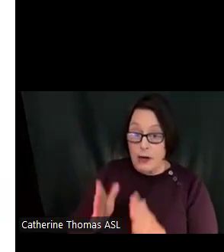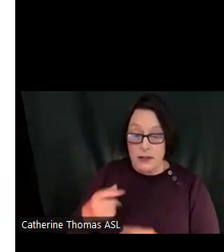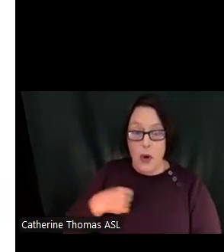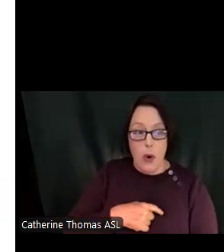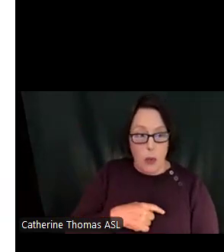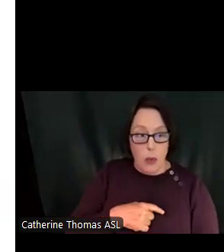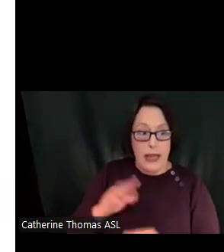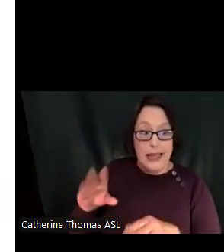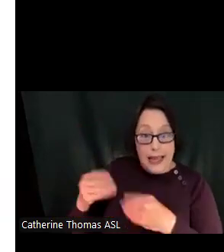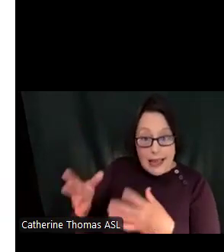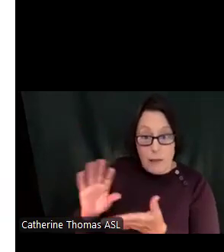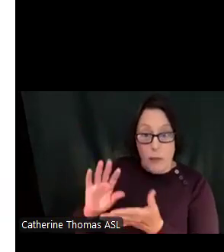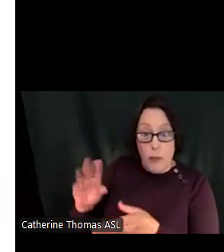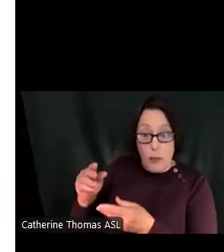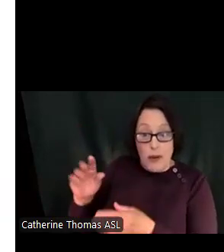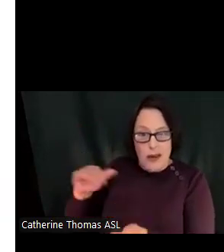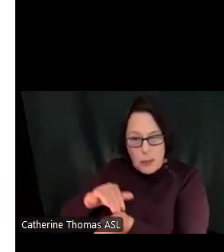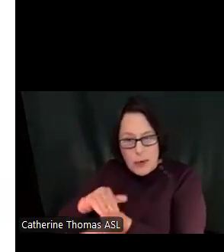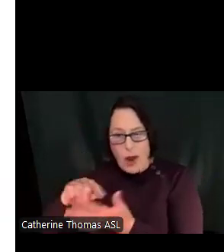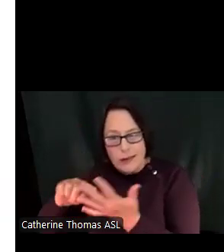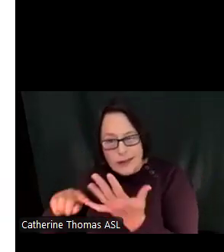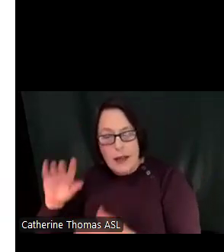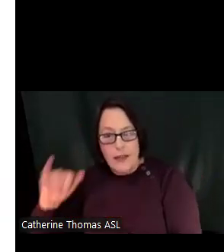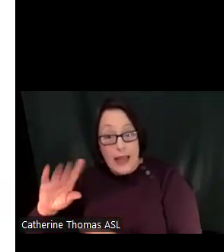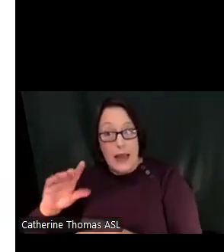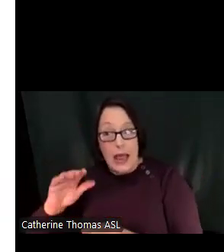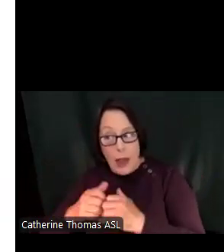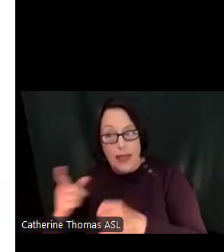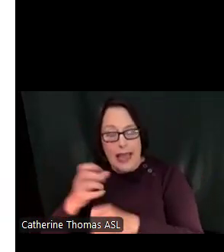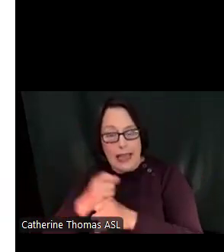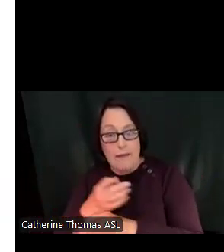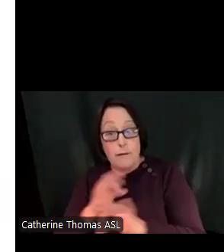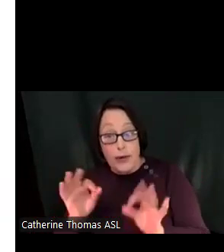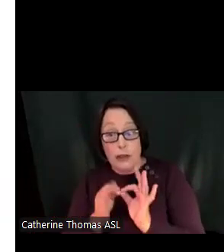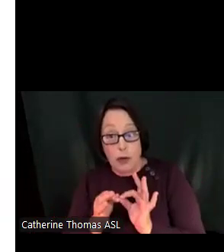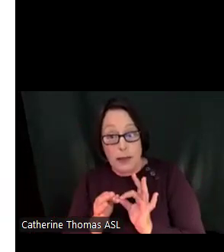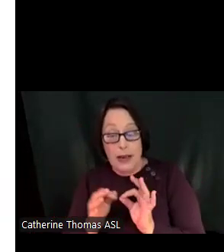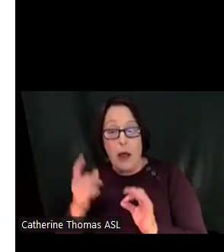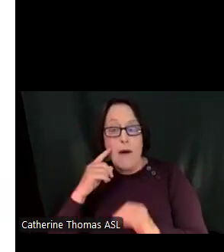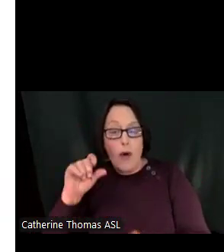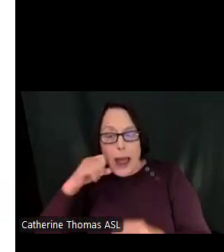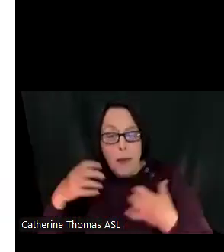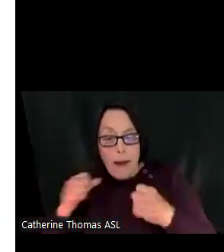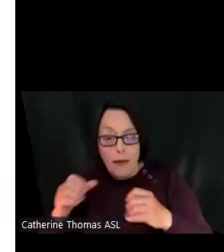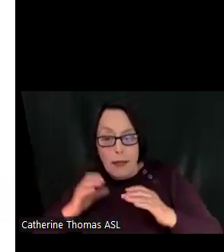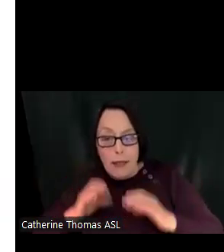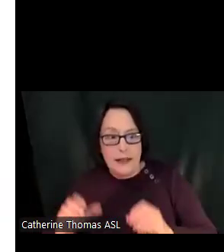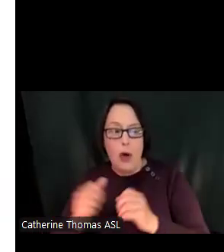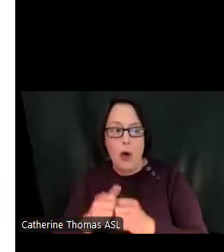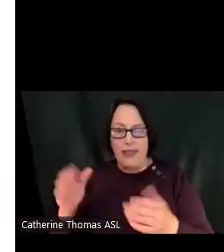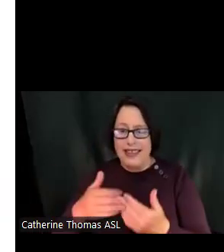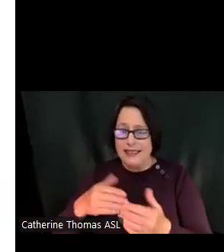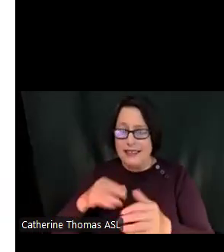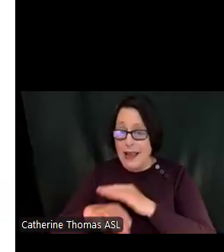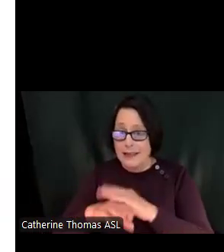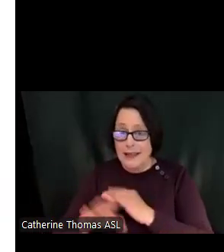Medicaid providers a way to schedule free interpreting for Apple Health clients with easy access to online request platforms.